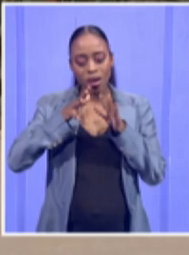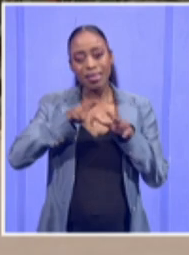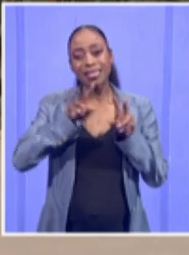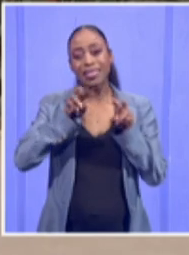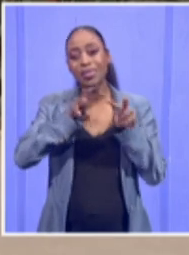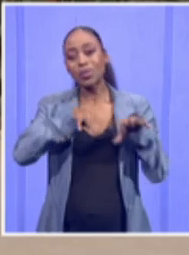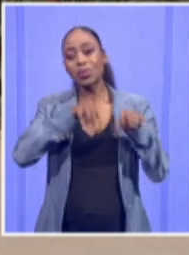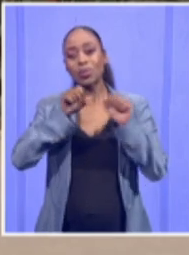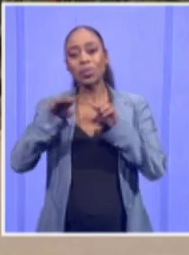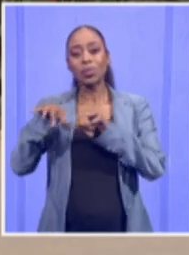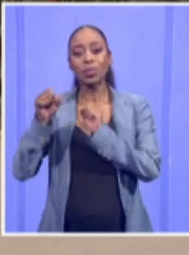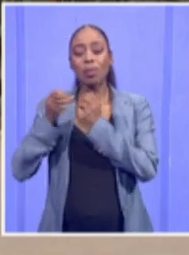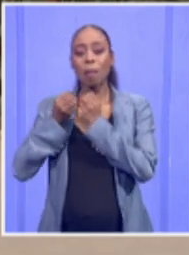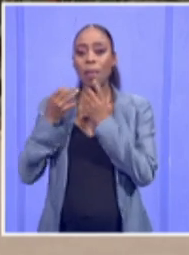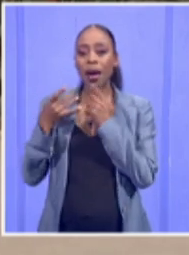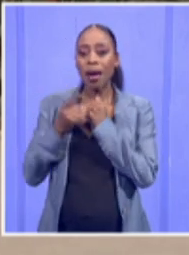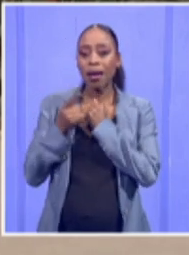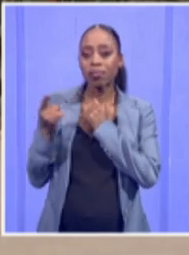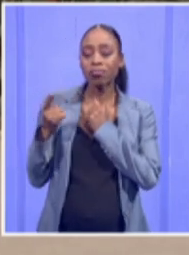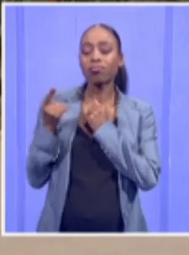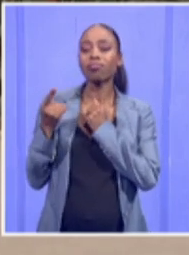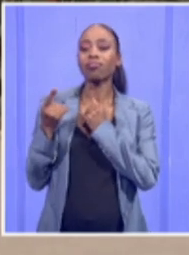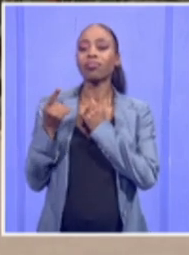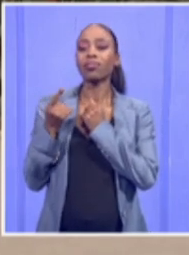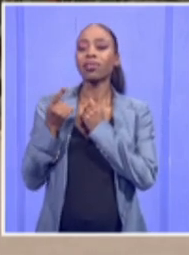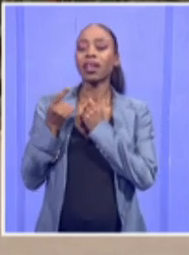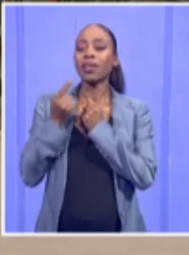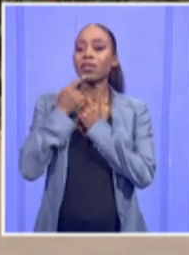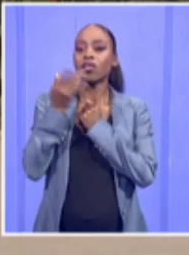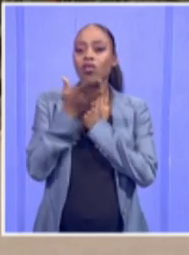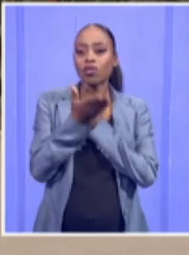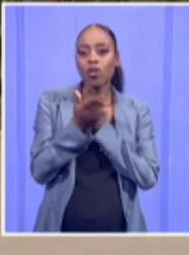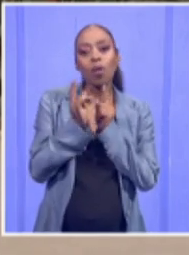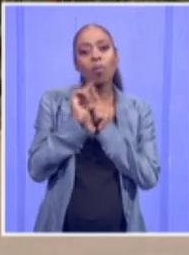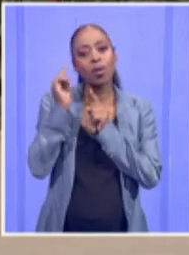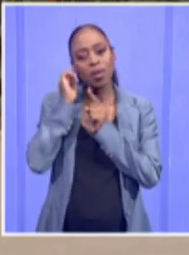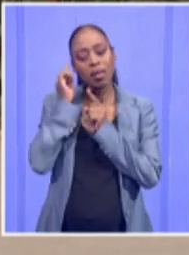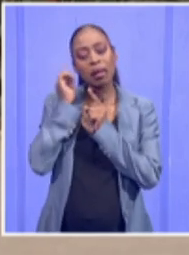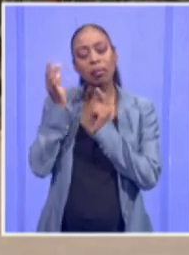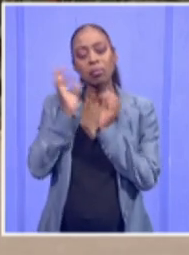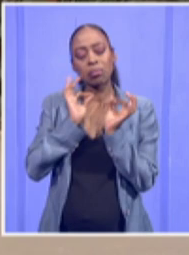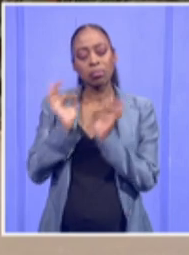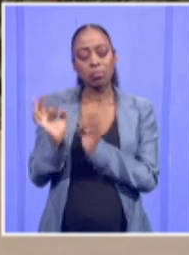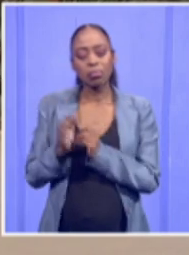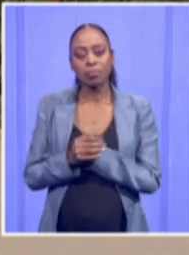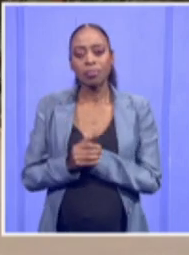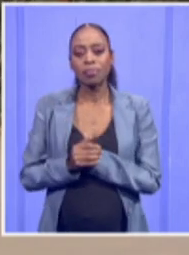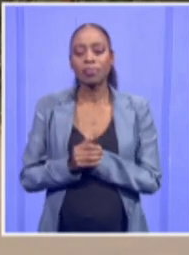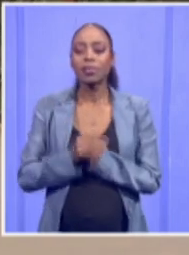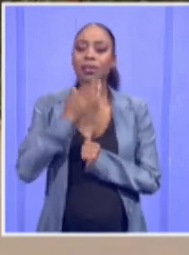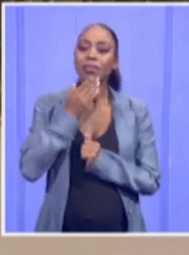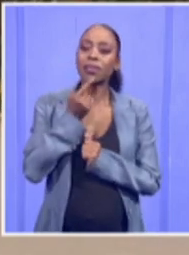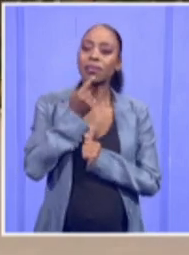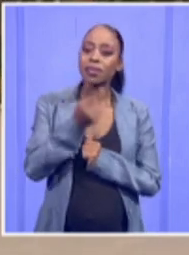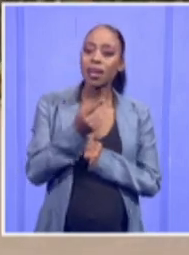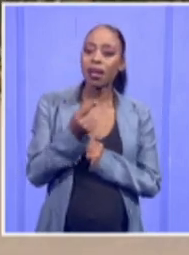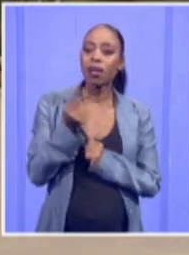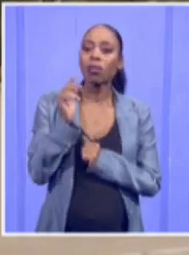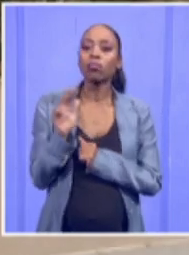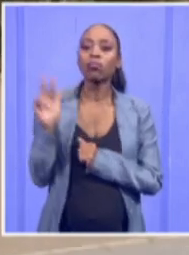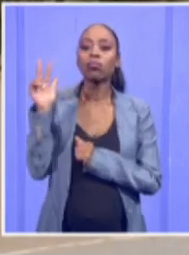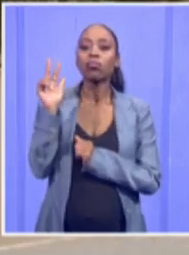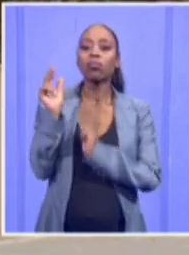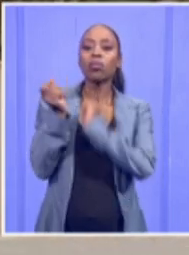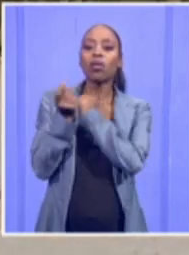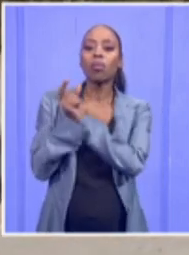of the investors would also raise. So, but we think the ground is fertile. Tell us about the pledges that are going to be made. I know you don't want